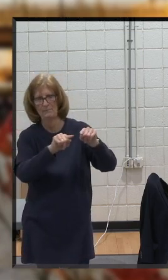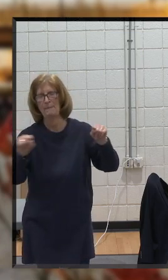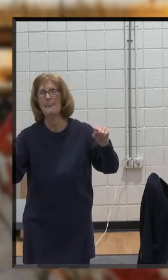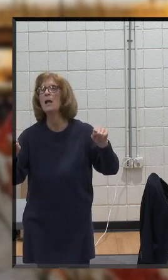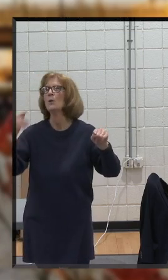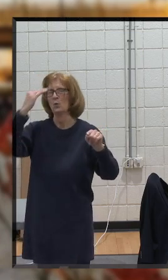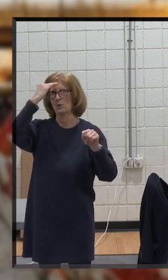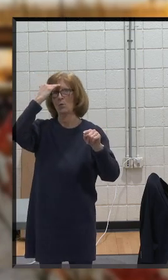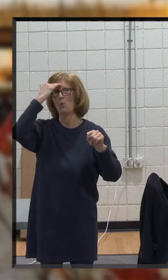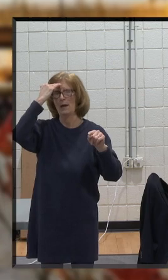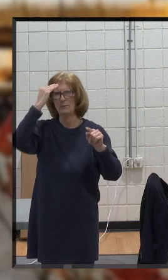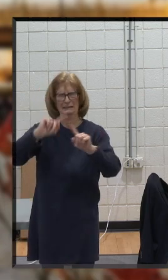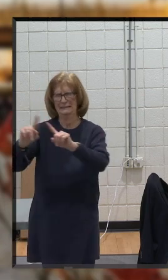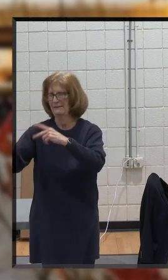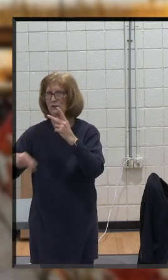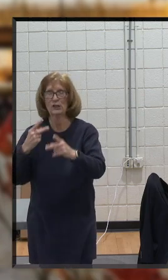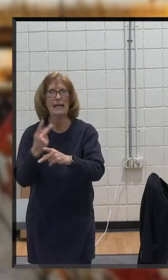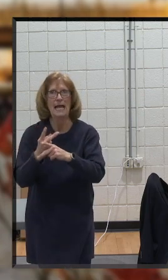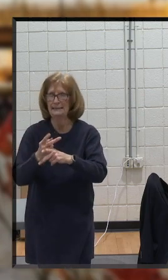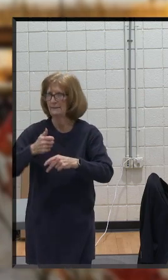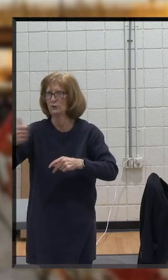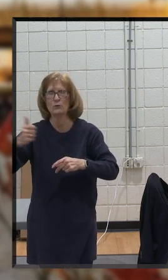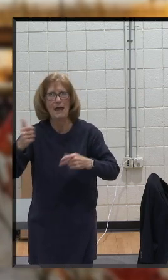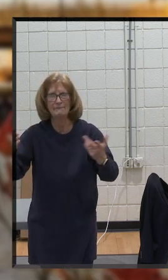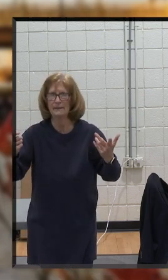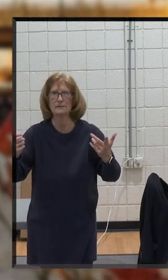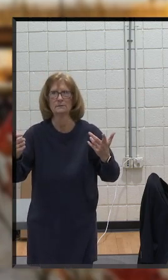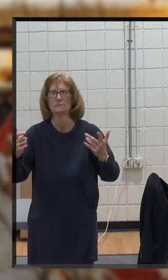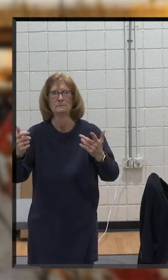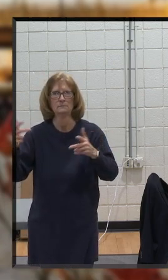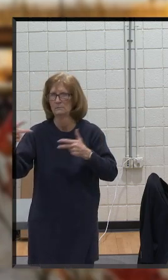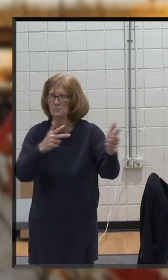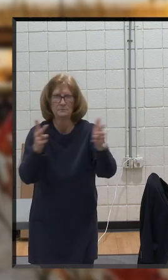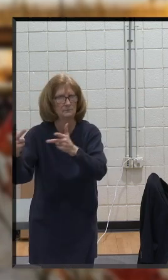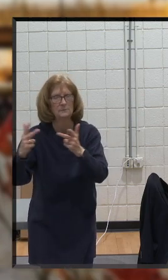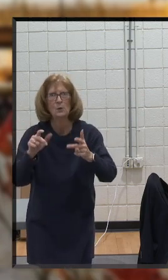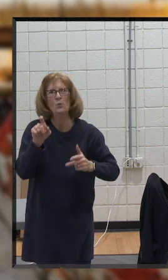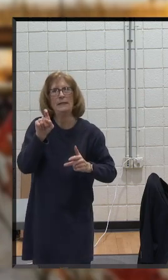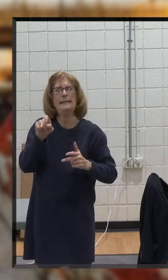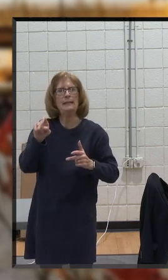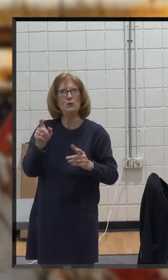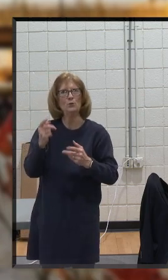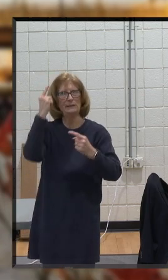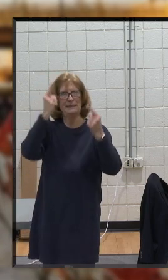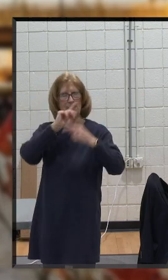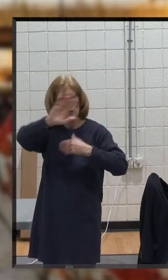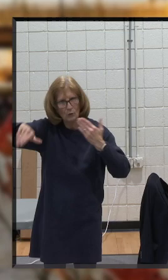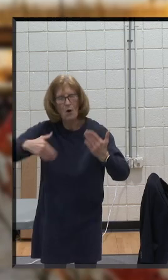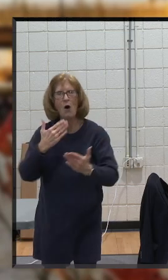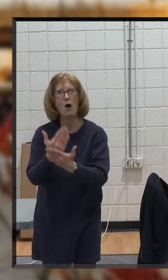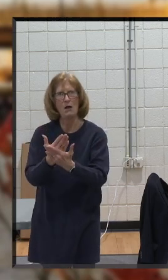carries many modes of traffic, and all of those need to be accommodated by the new structure.